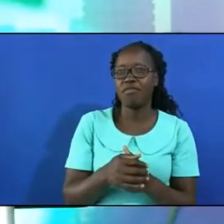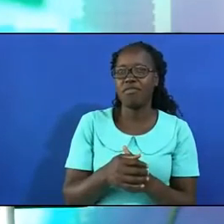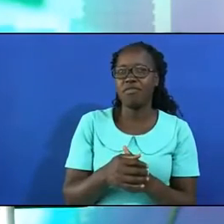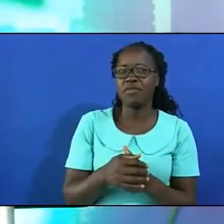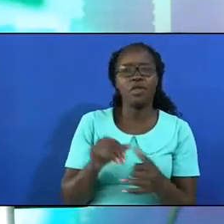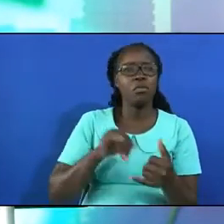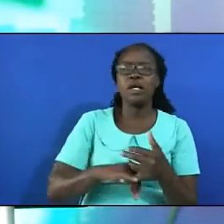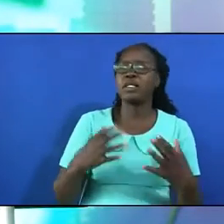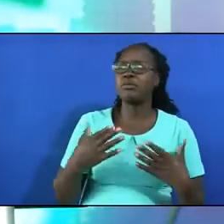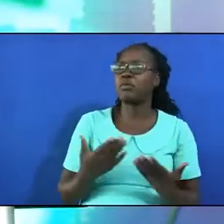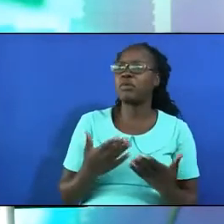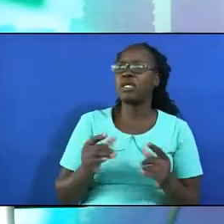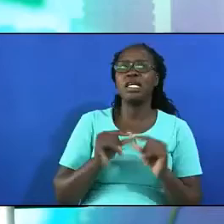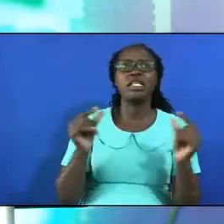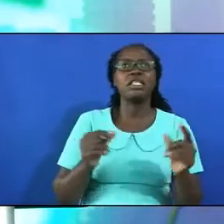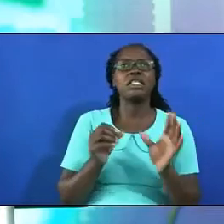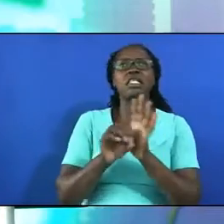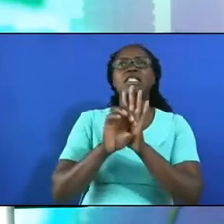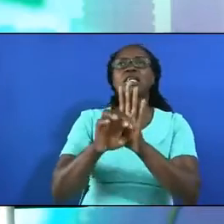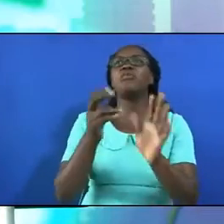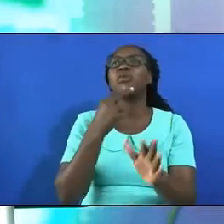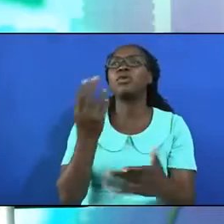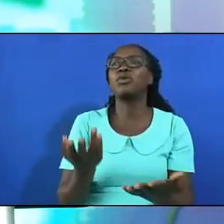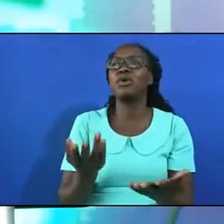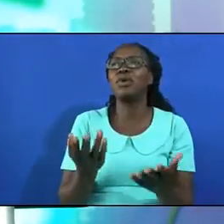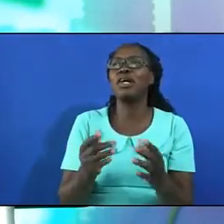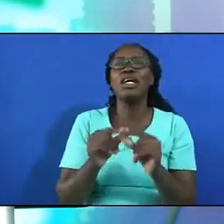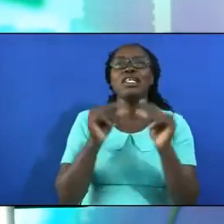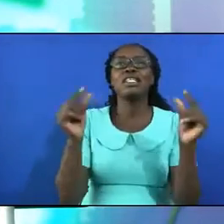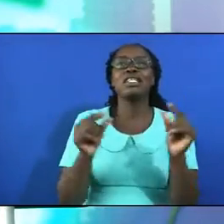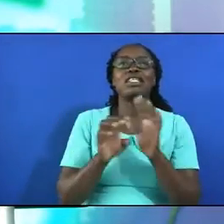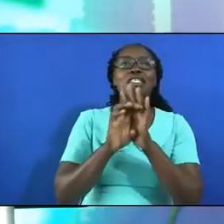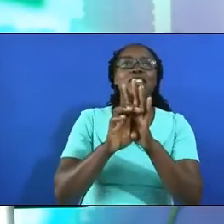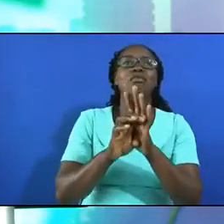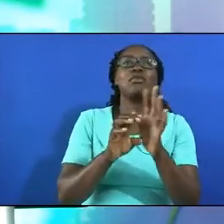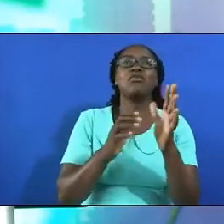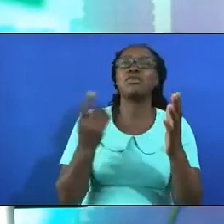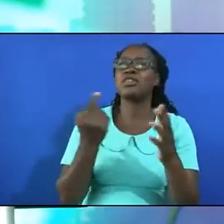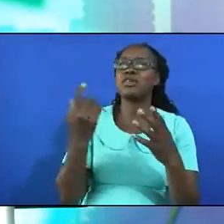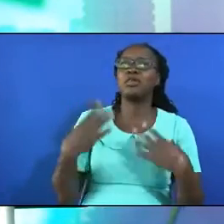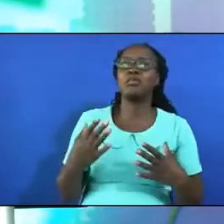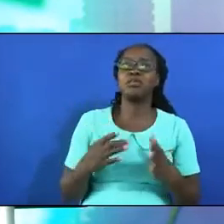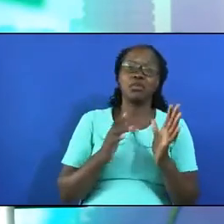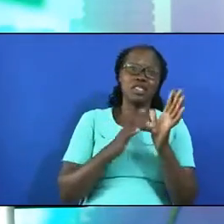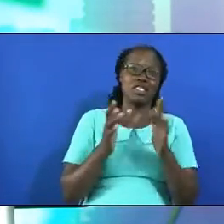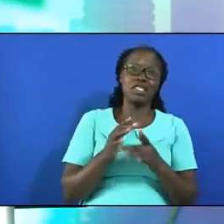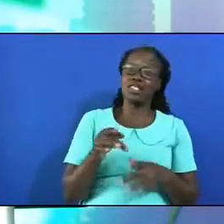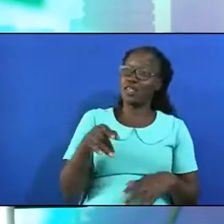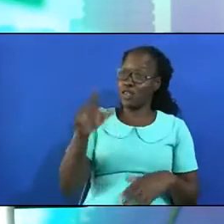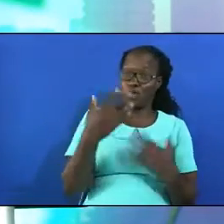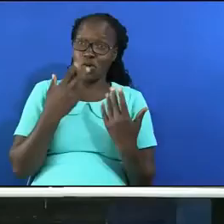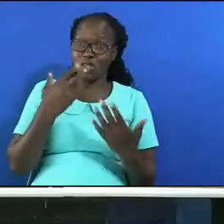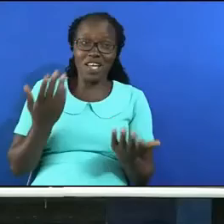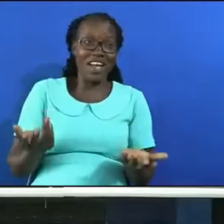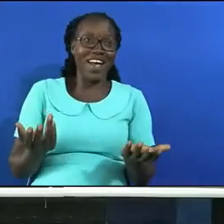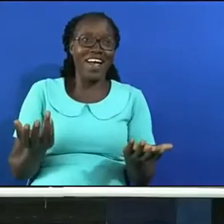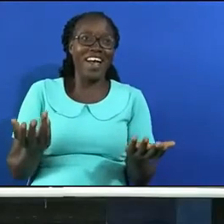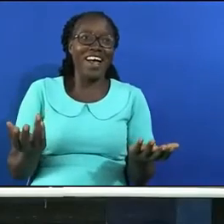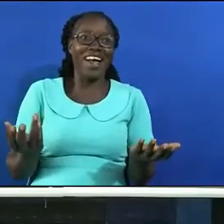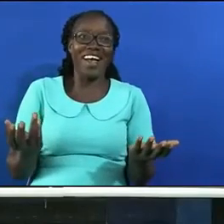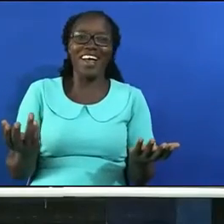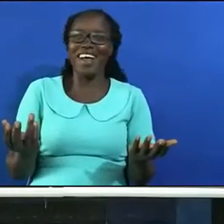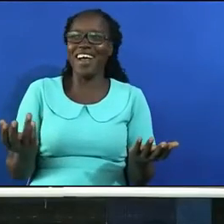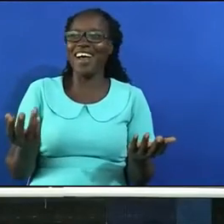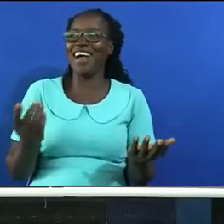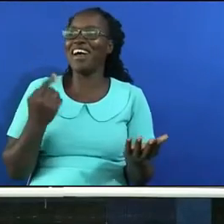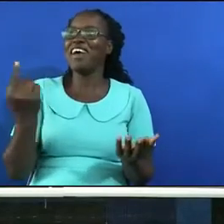You married people, who is your greatest example? Because the greatest example for single people is Jesus. Who is your example, you married people?